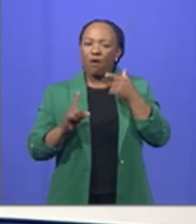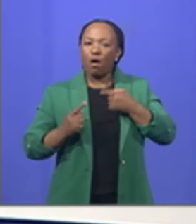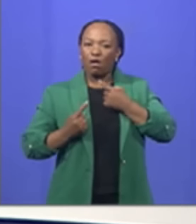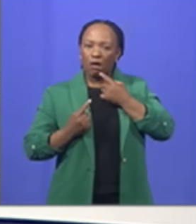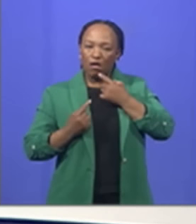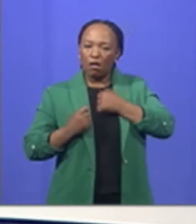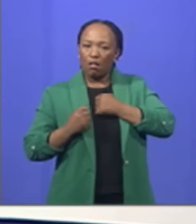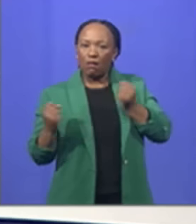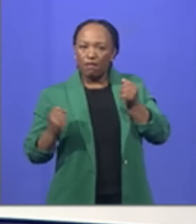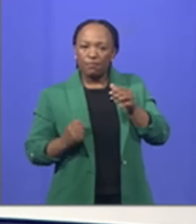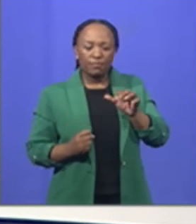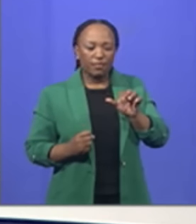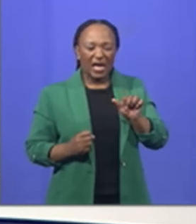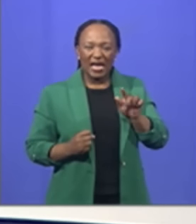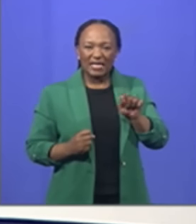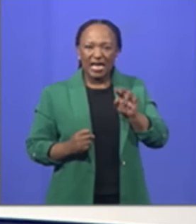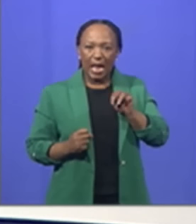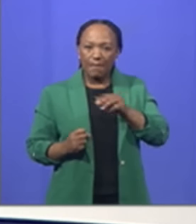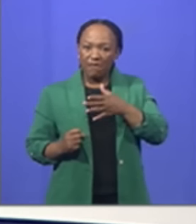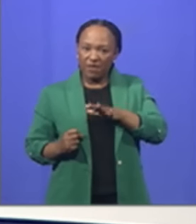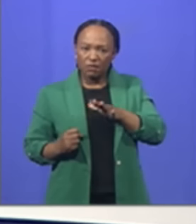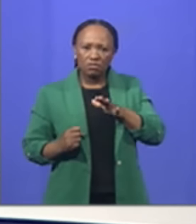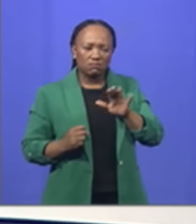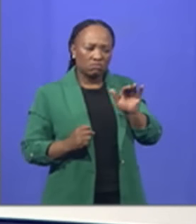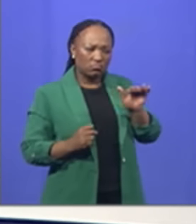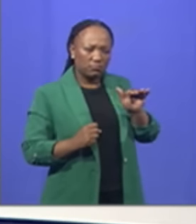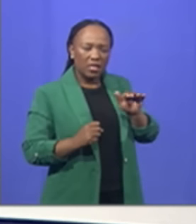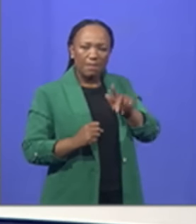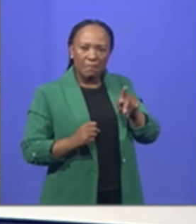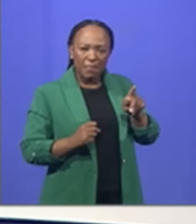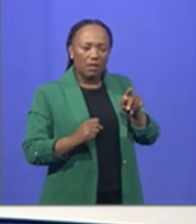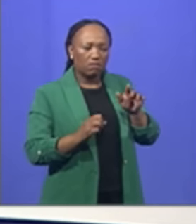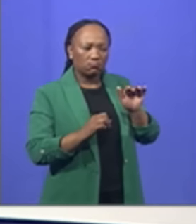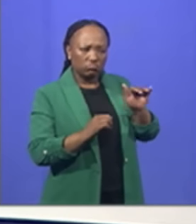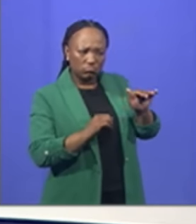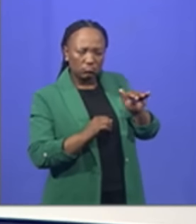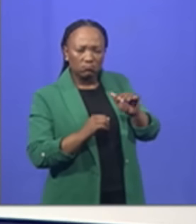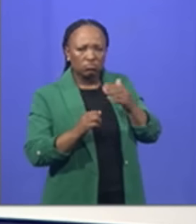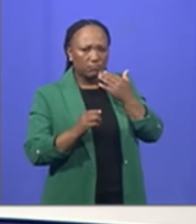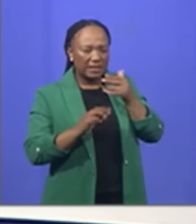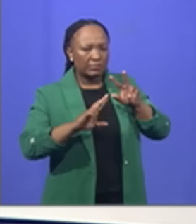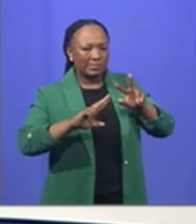wa ATM ke ona o botšego molato woo ka kantorong ya mošireletši wa setšhaba.